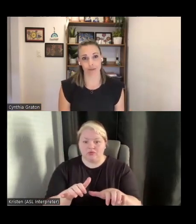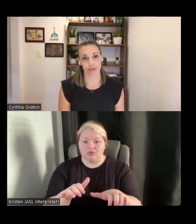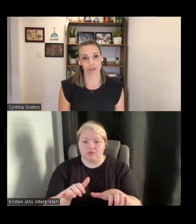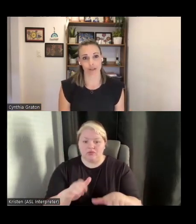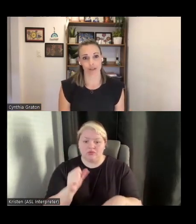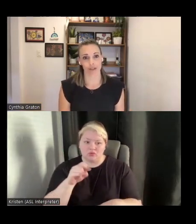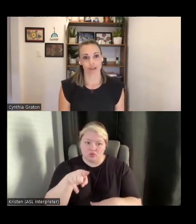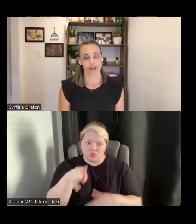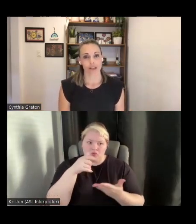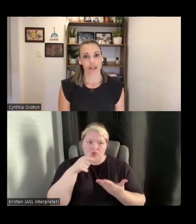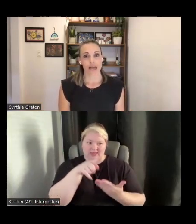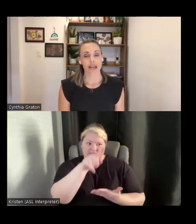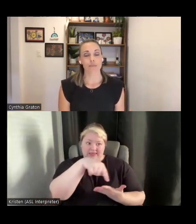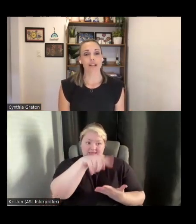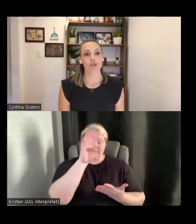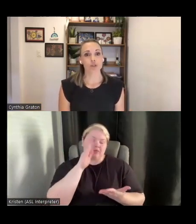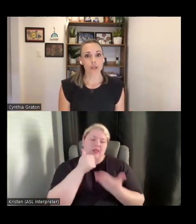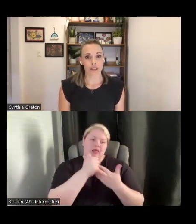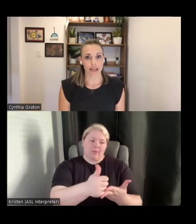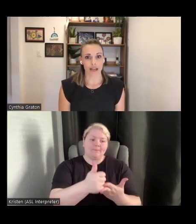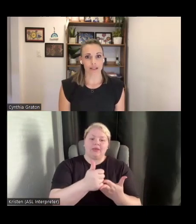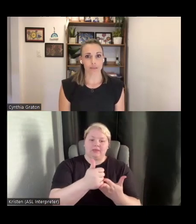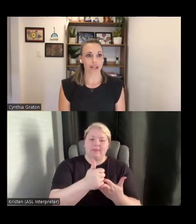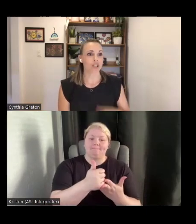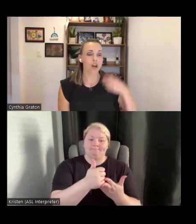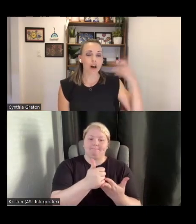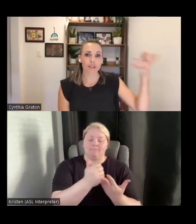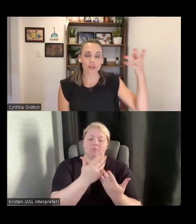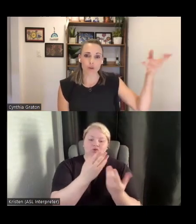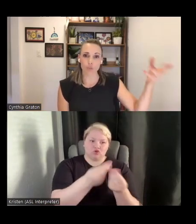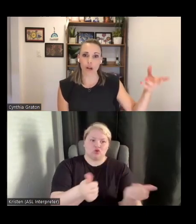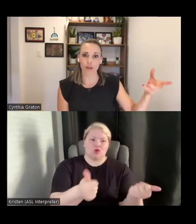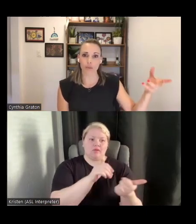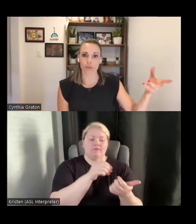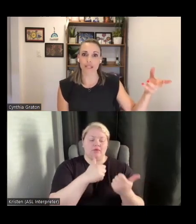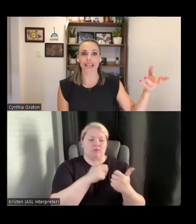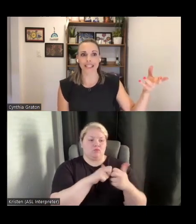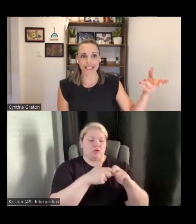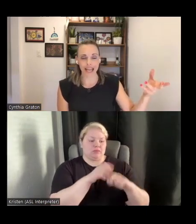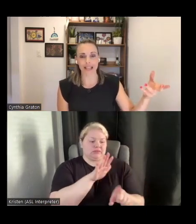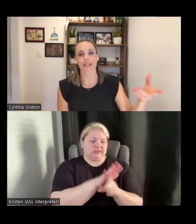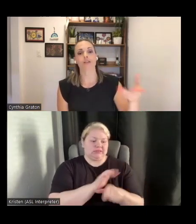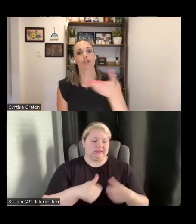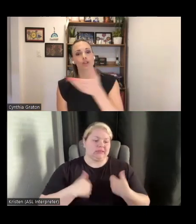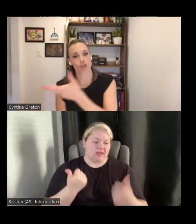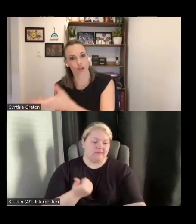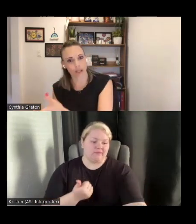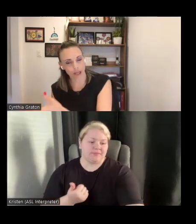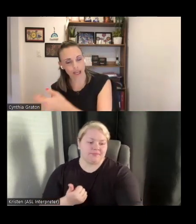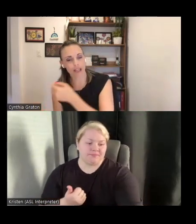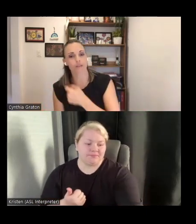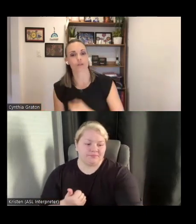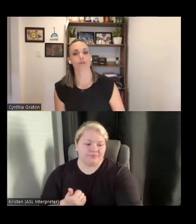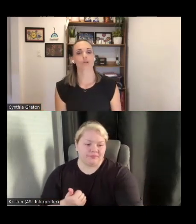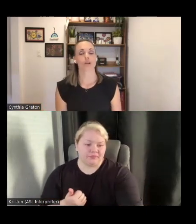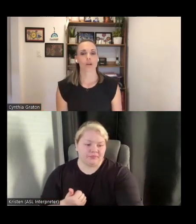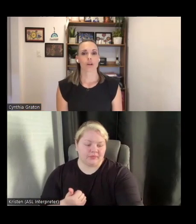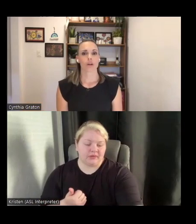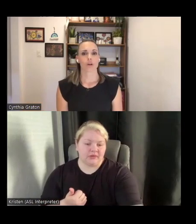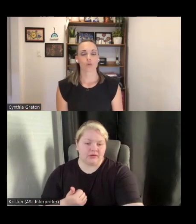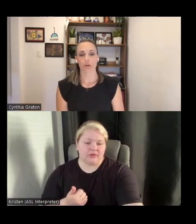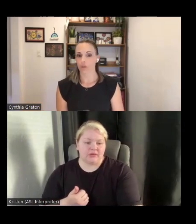life. And by doing that, by solving those problems, again, the concerning